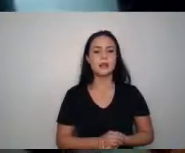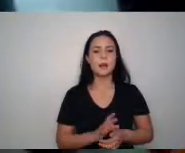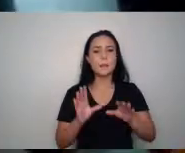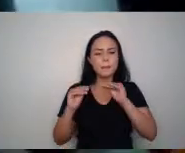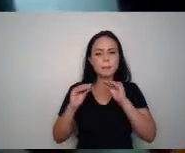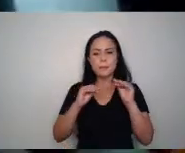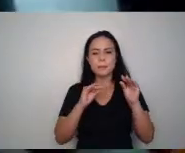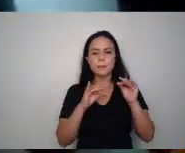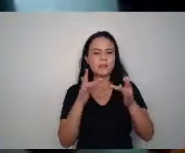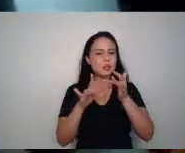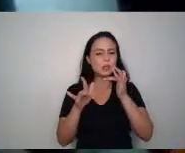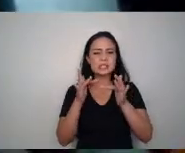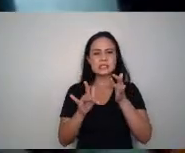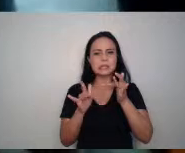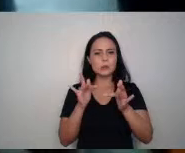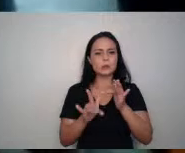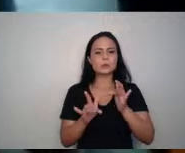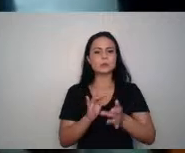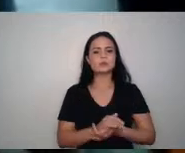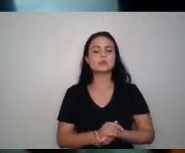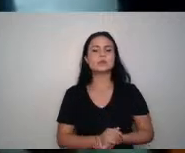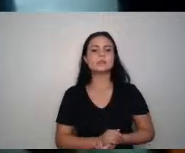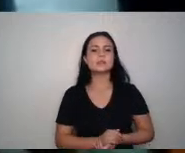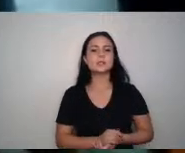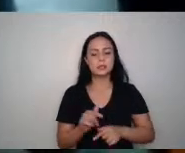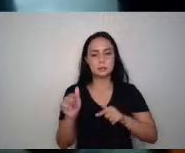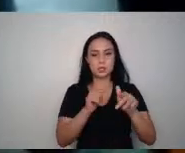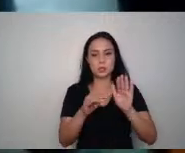generate the activation and